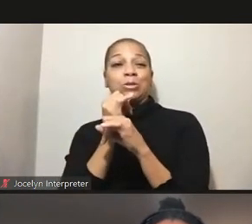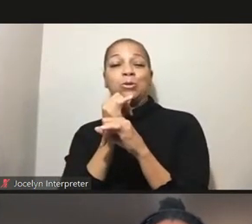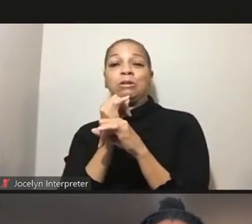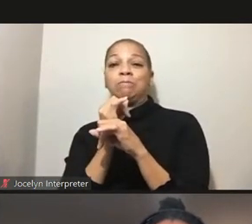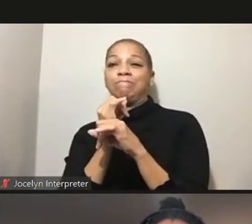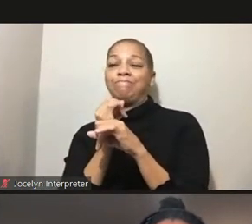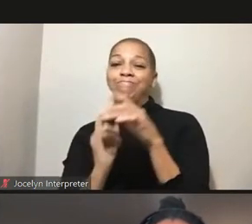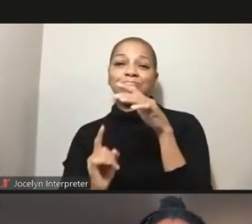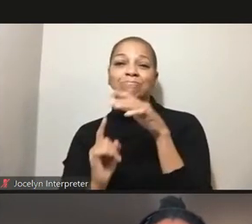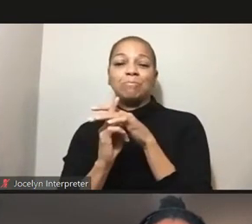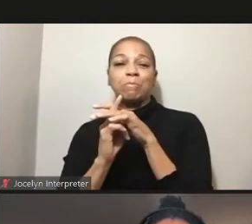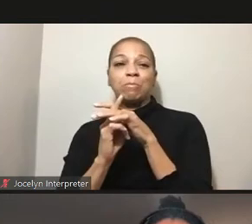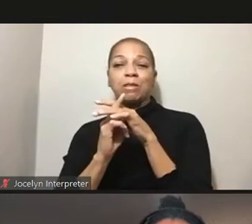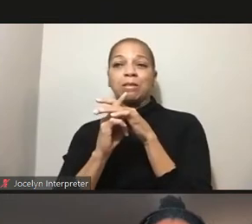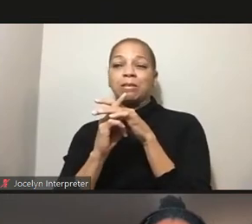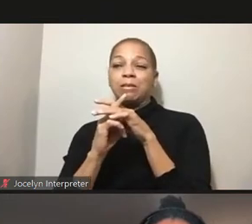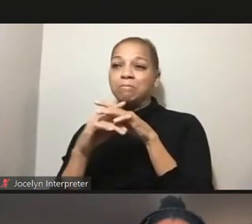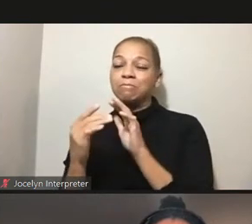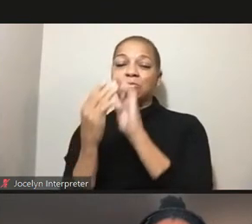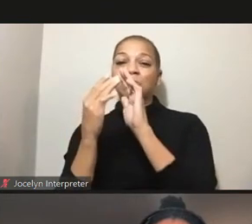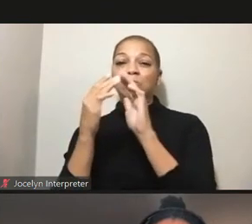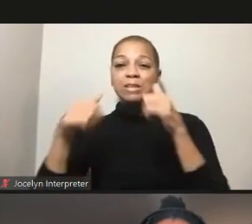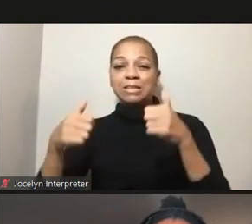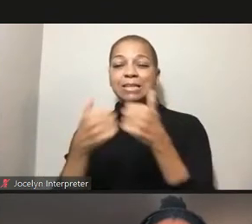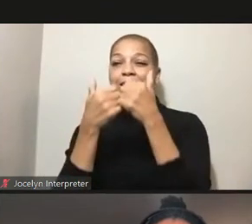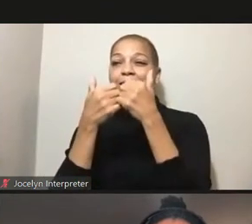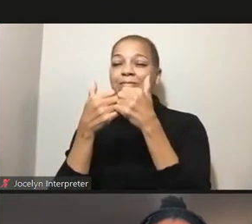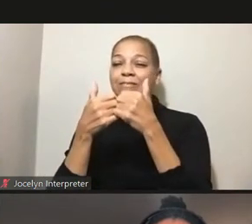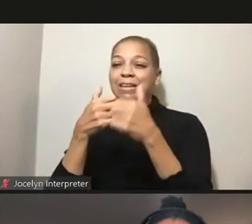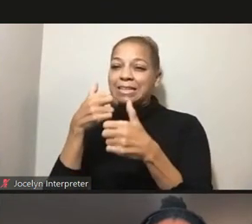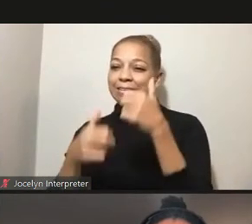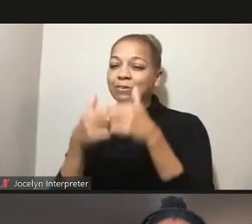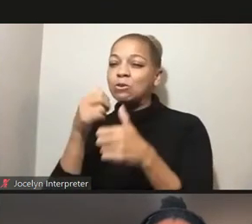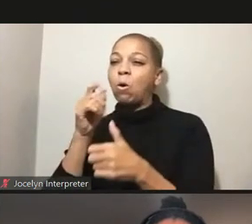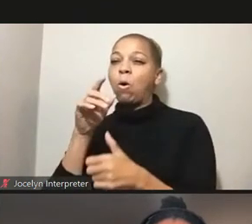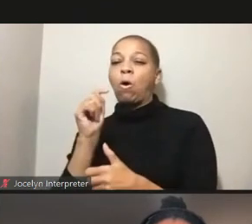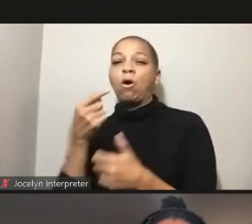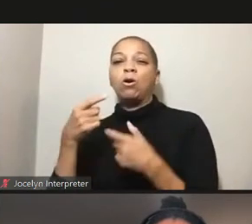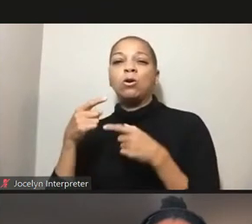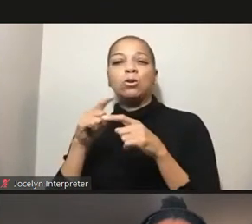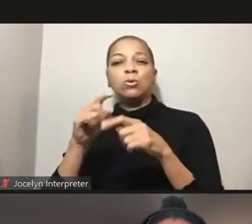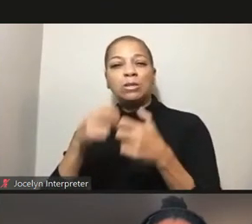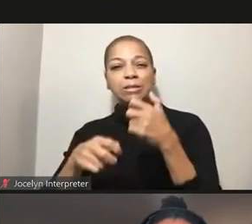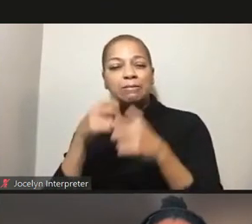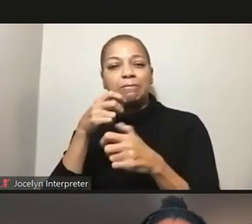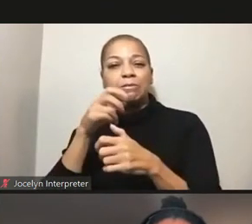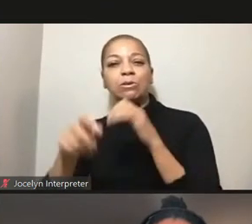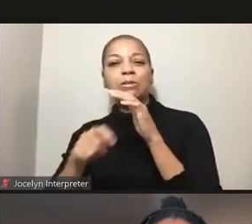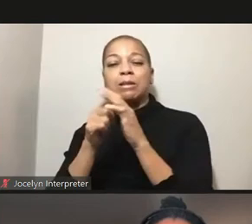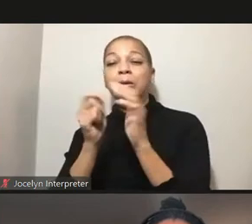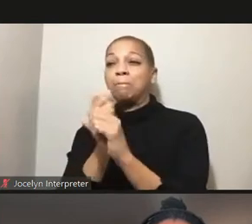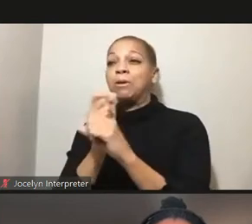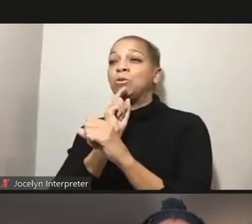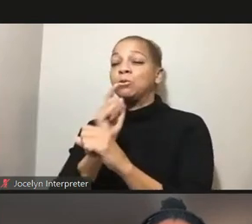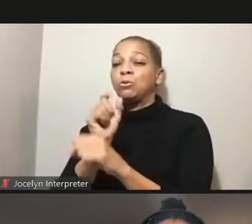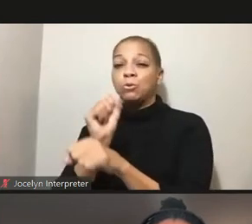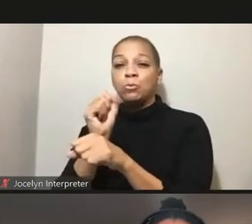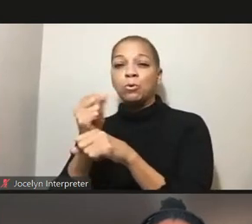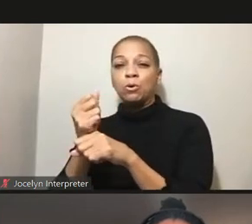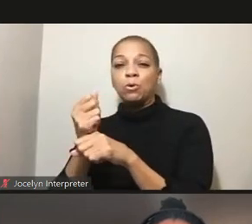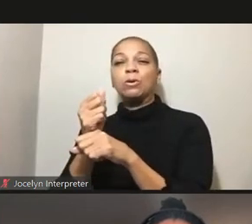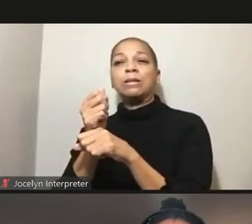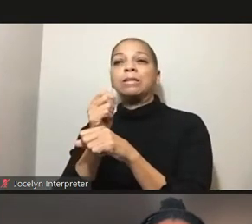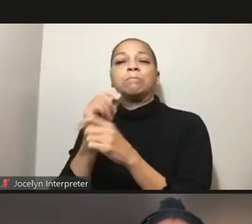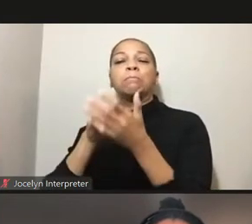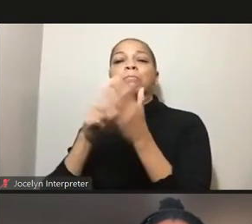presenting difficult art through difficult times, assuring the work has context to engage and enlighten, not